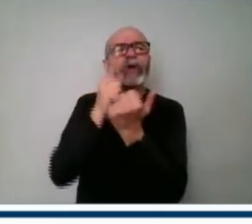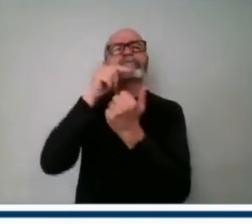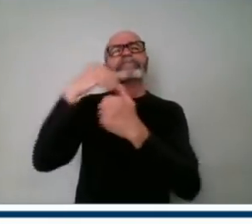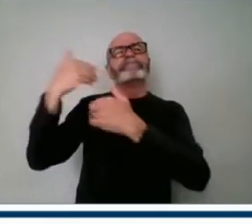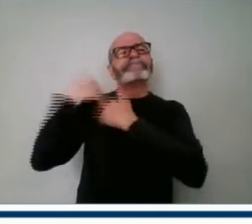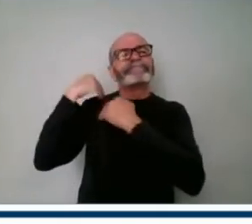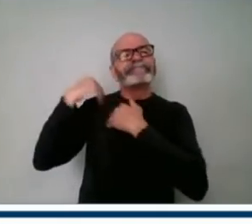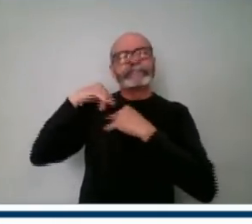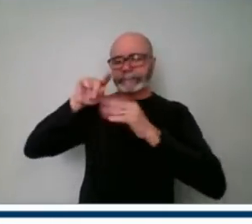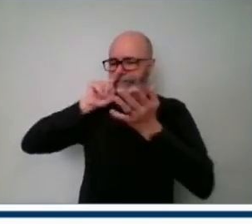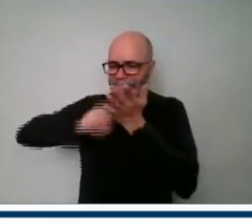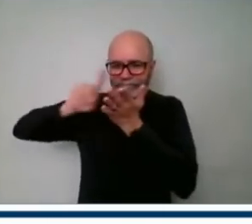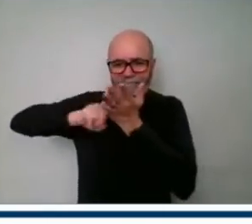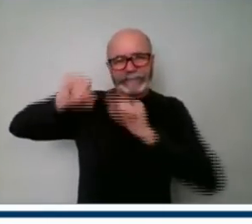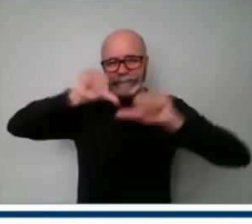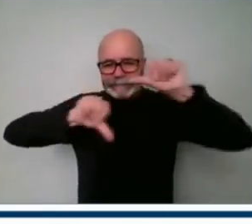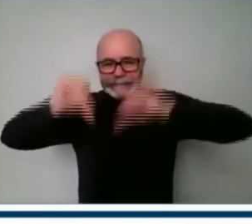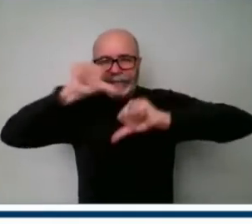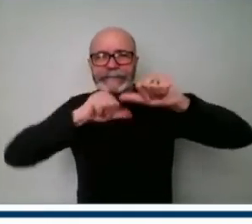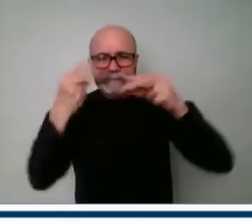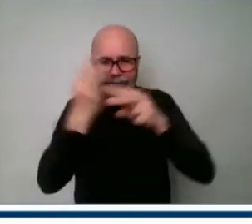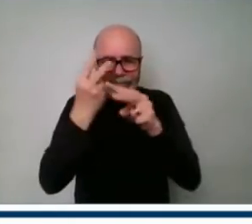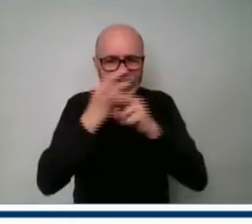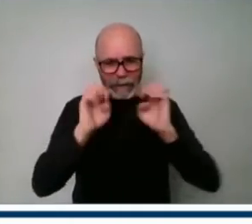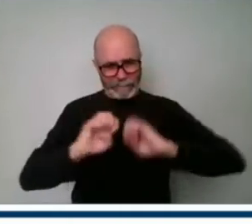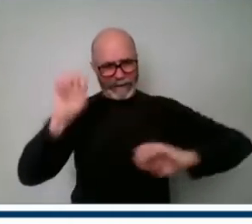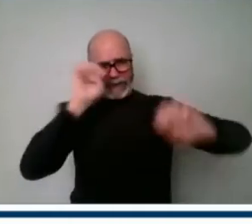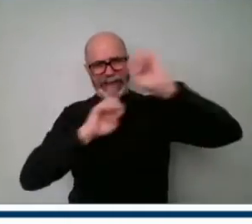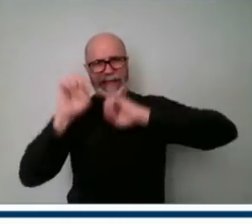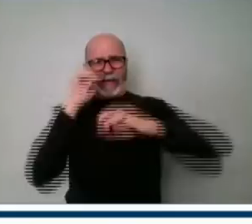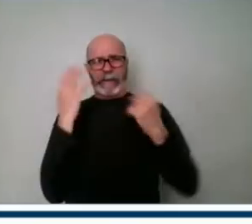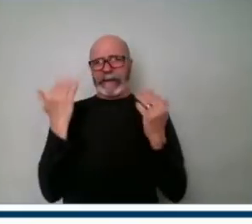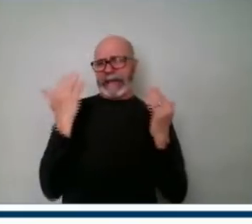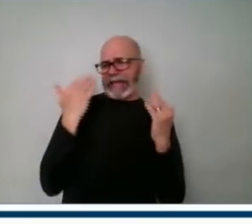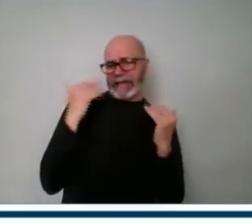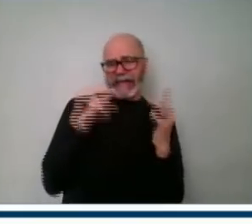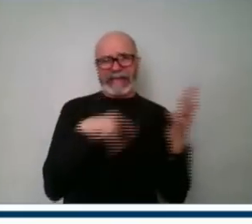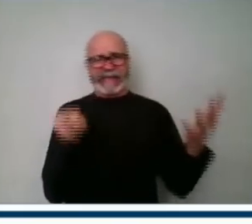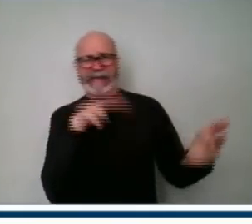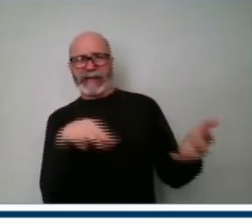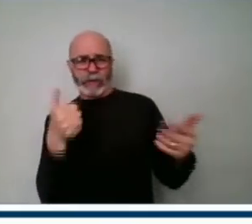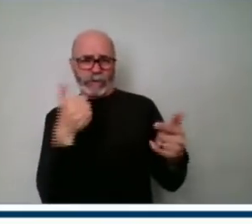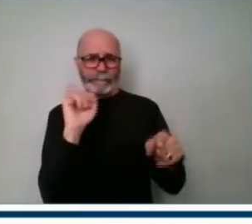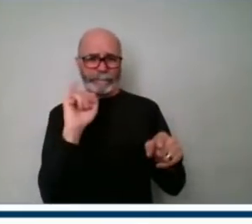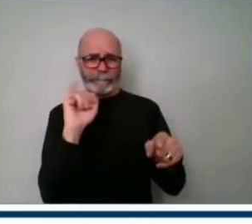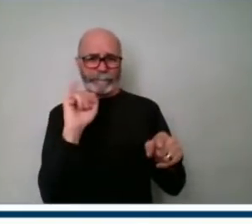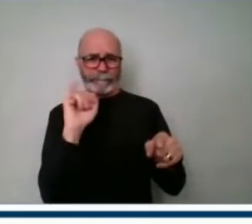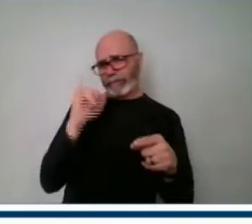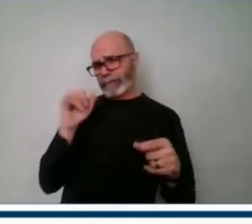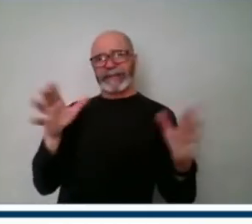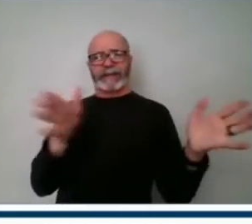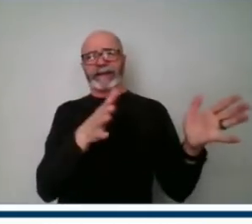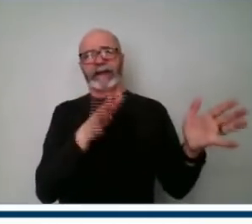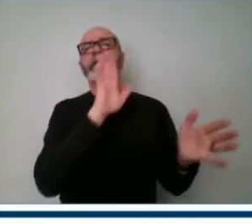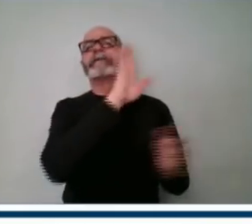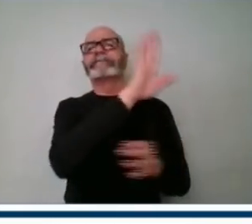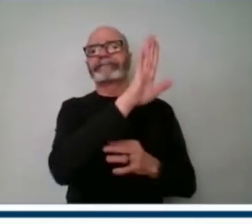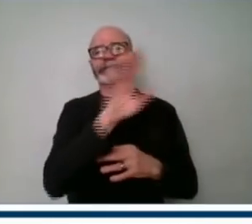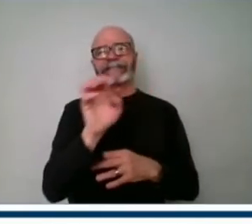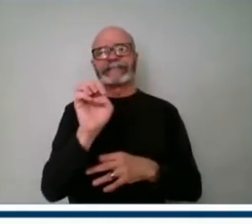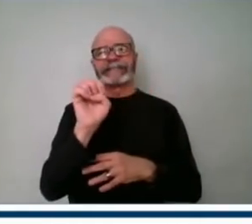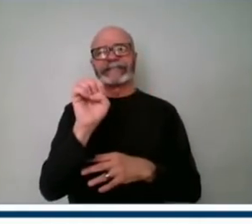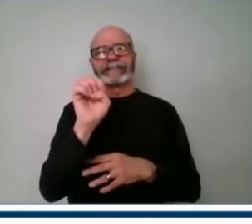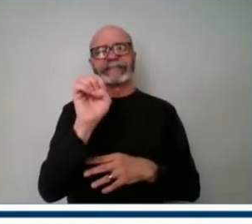evaluation, supervision, and safety monitoring of vaccines in the EU and the UK, are advising